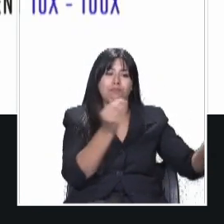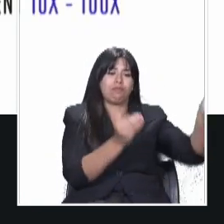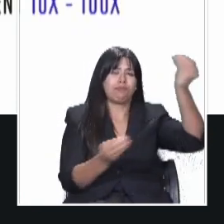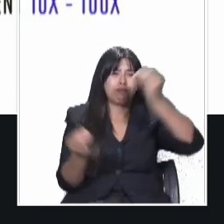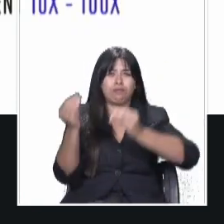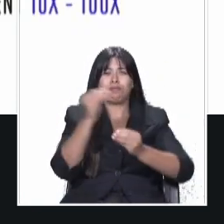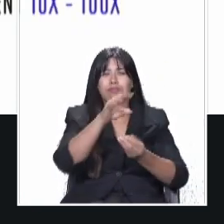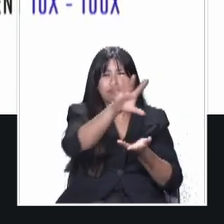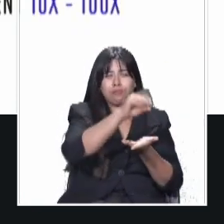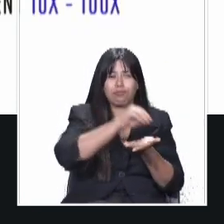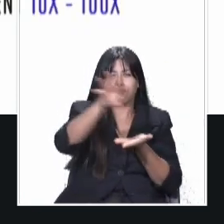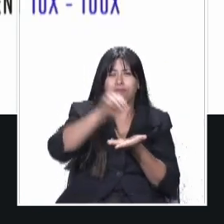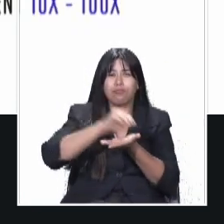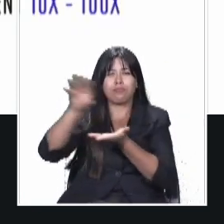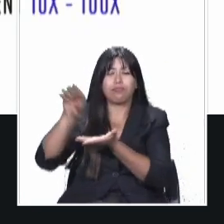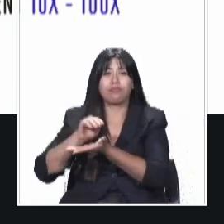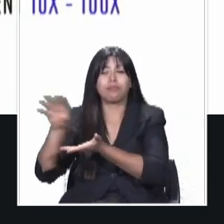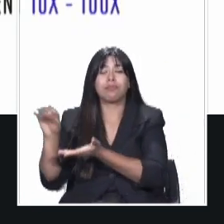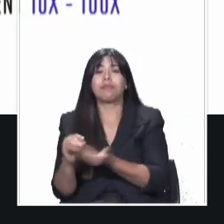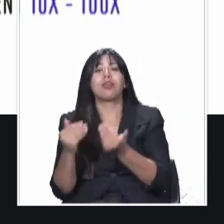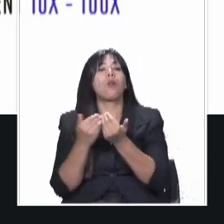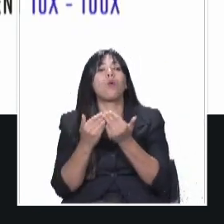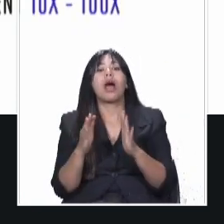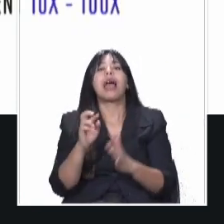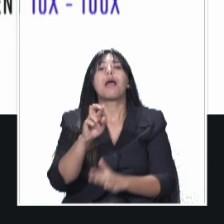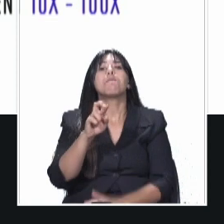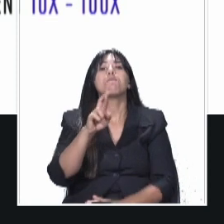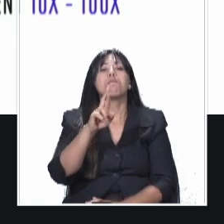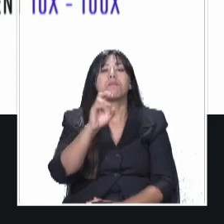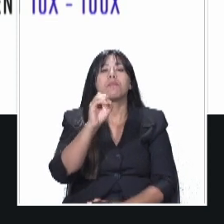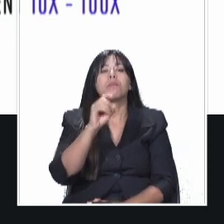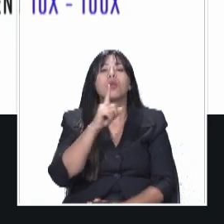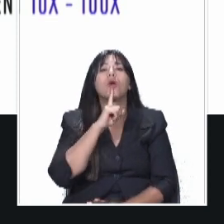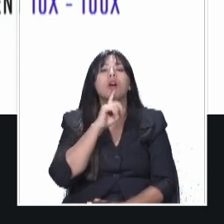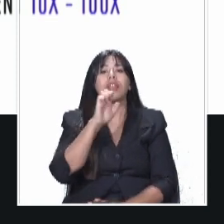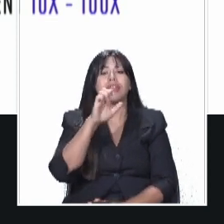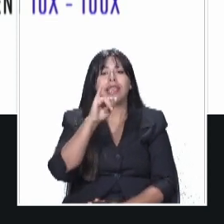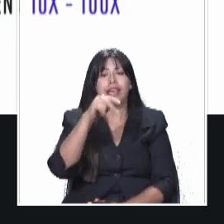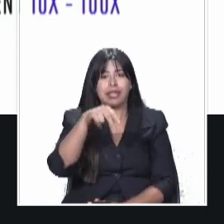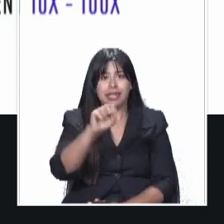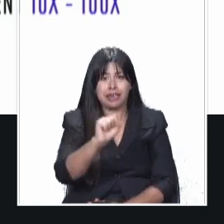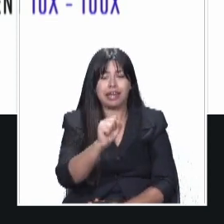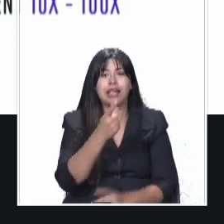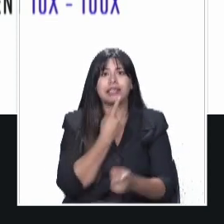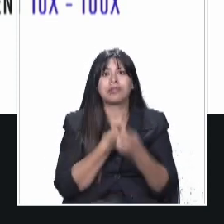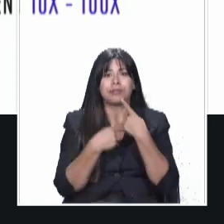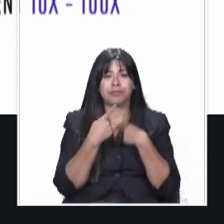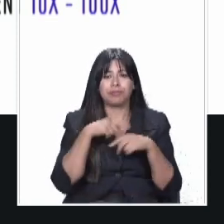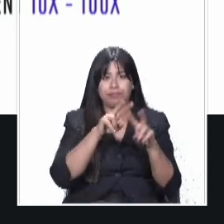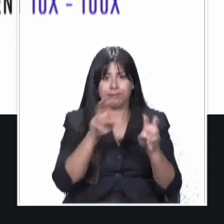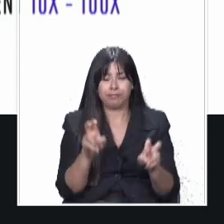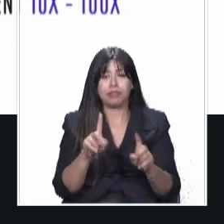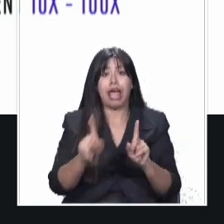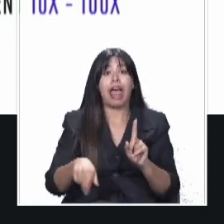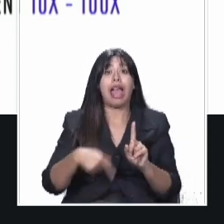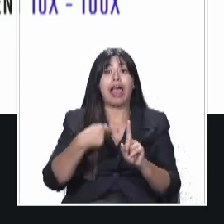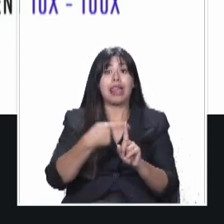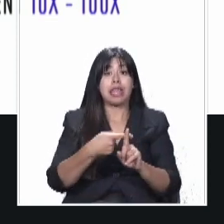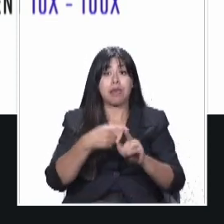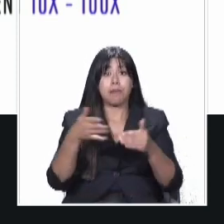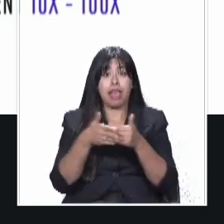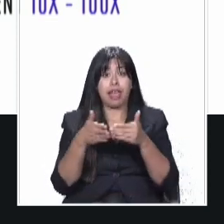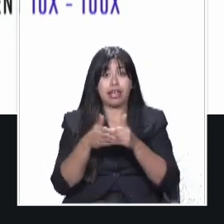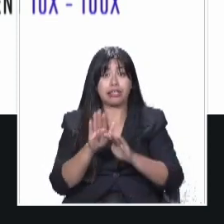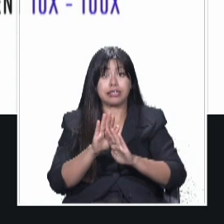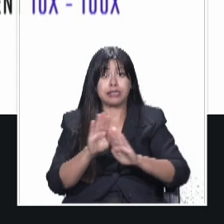of protein that is interesting for us. Additionally, we don't just stop there. We also take the compound,